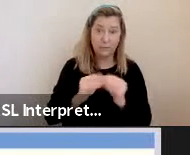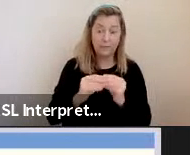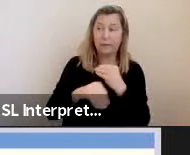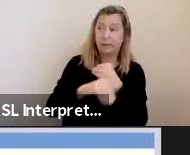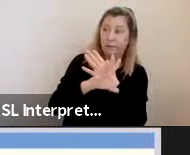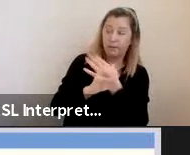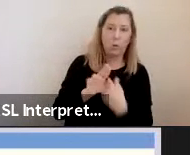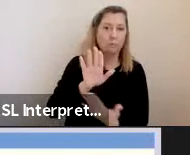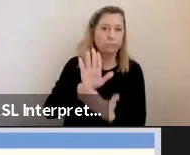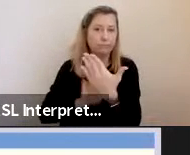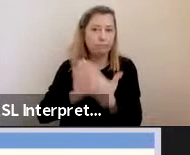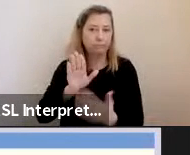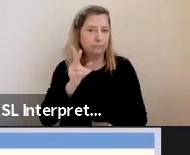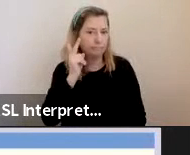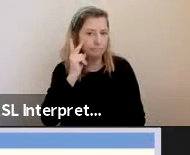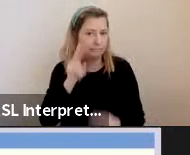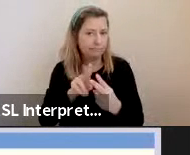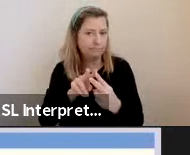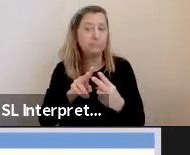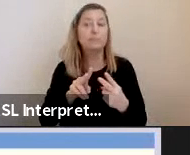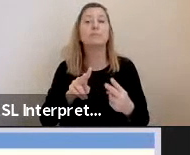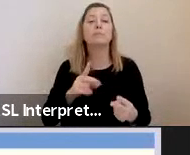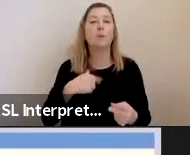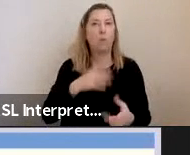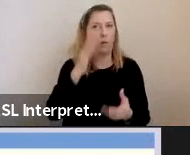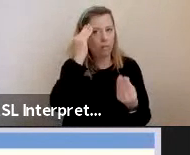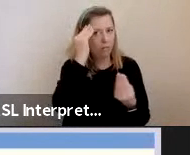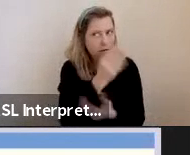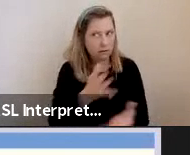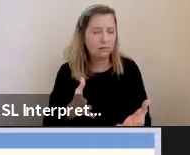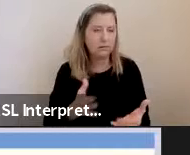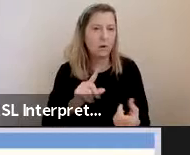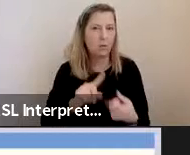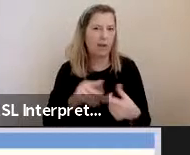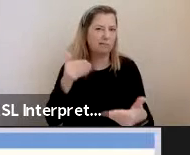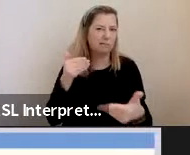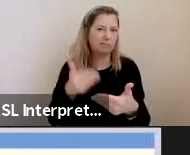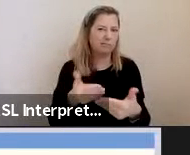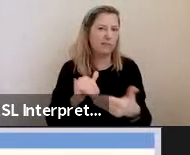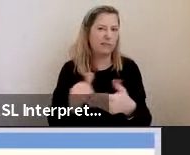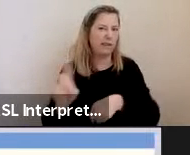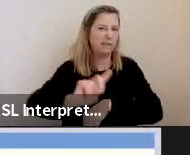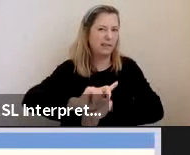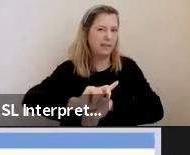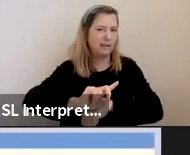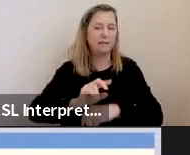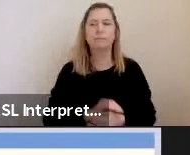or electronic meeting. Committee members will be made aware of this information closer to the date.